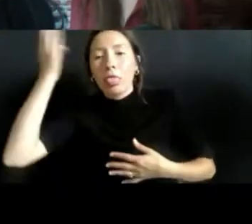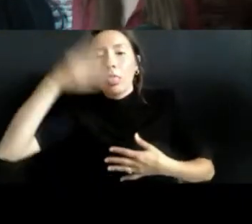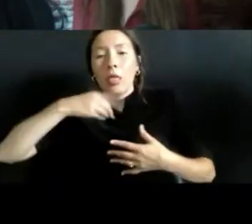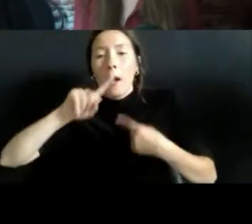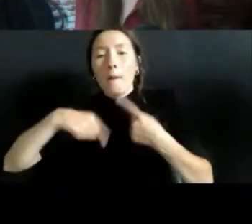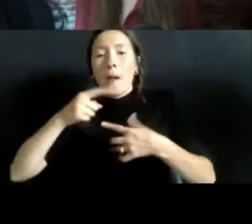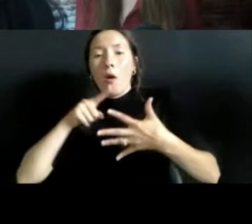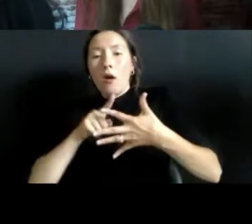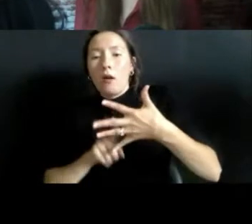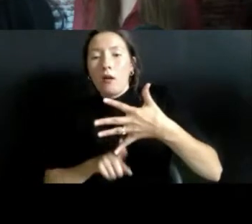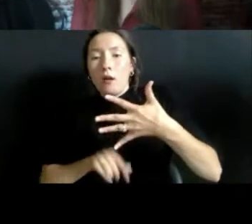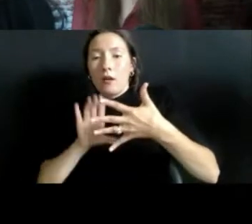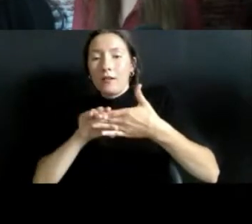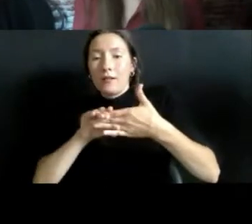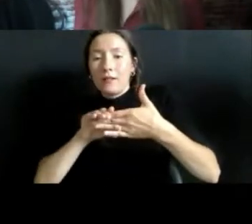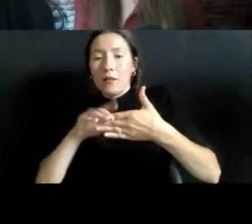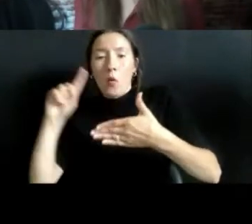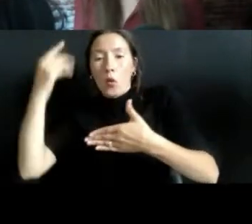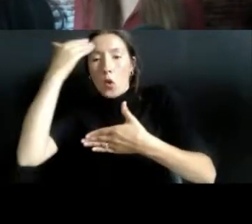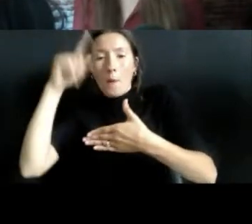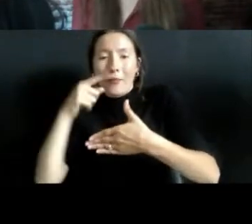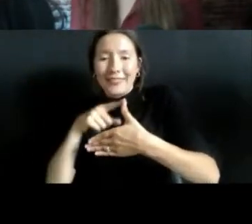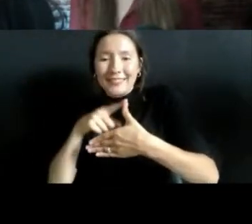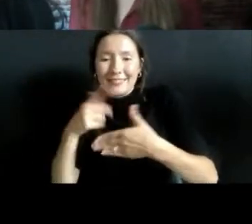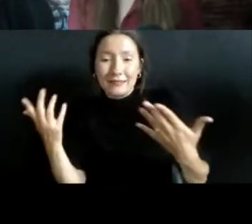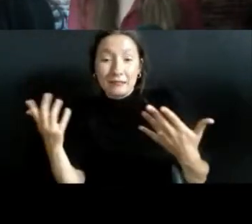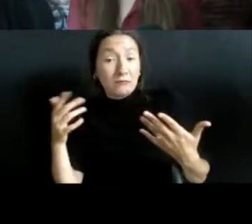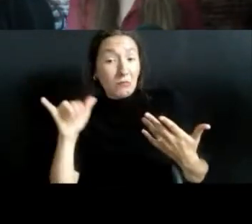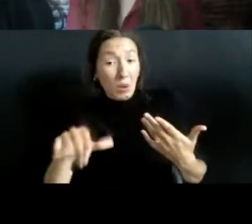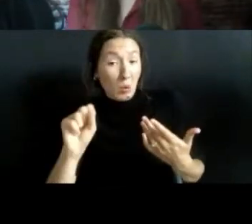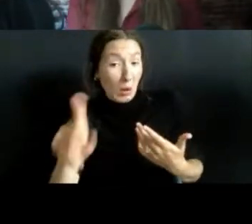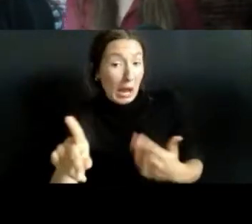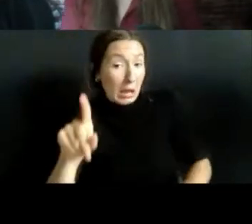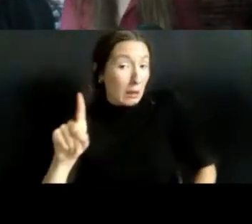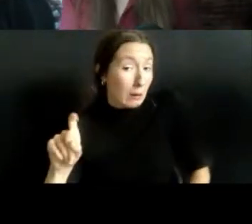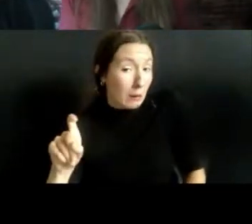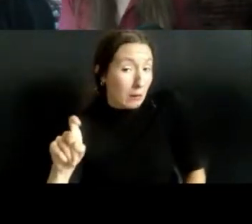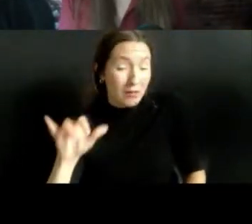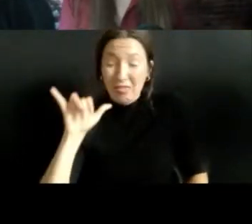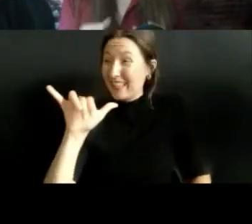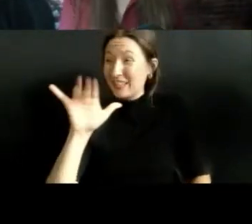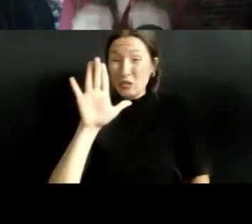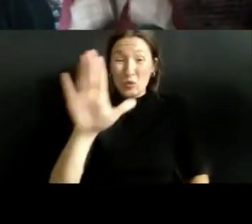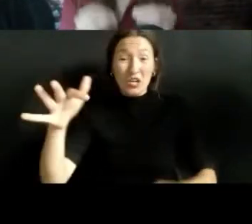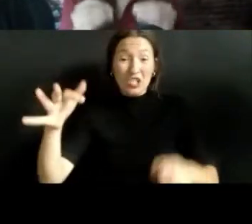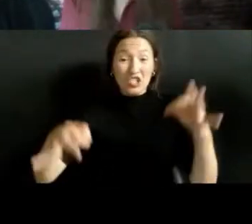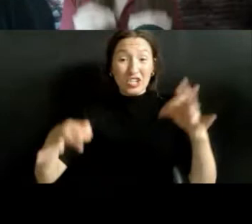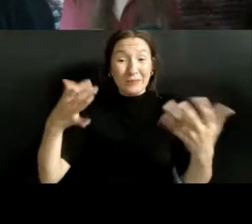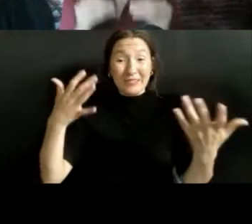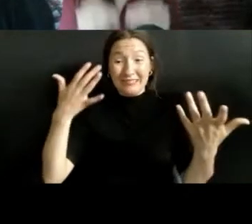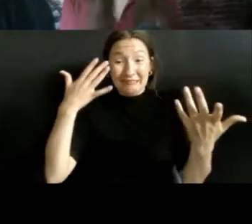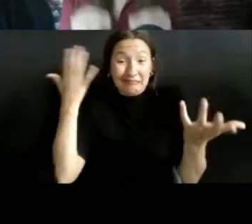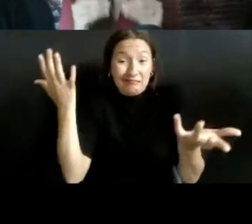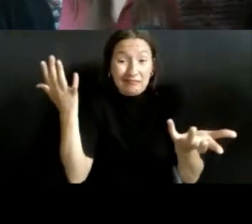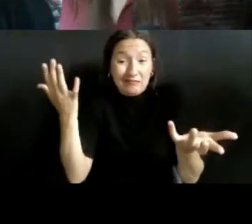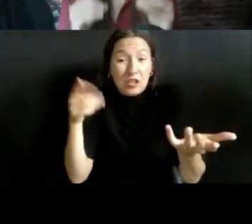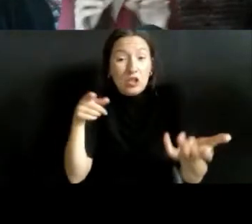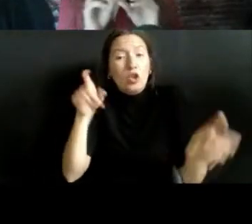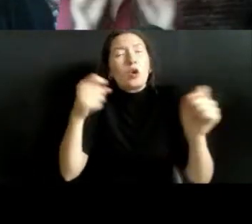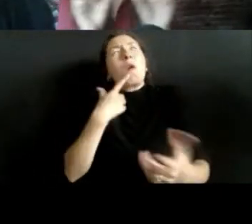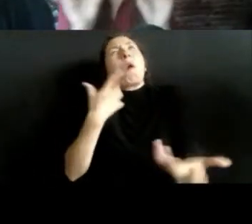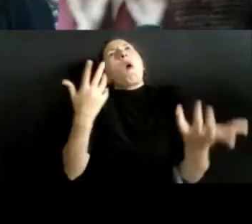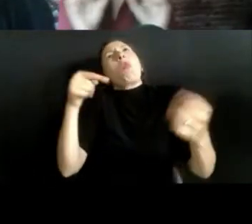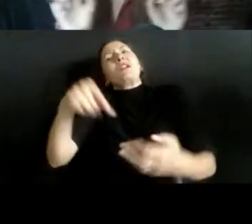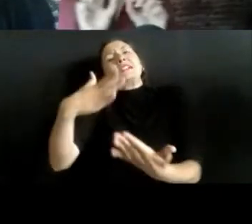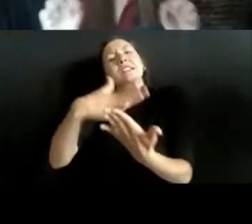okay? That's, again, a judgment call you have to make. You could argue that this lesson is just for this